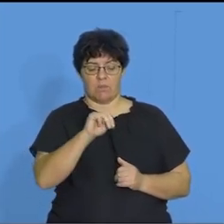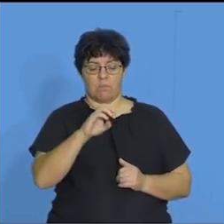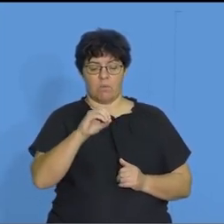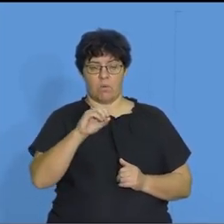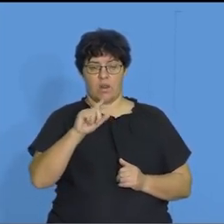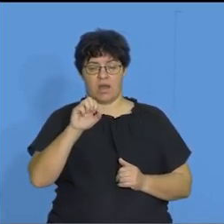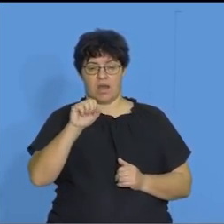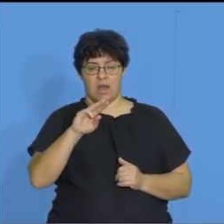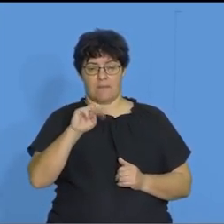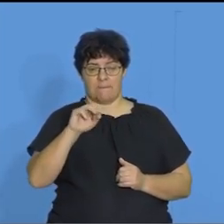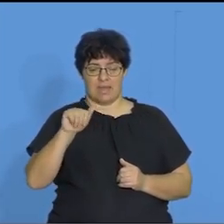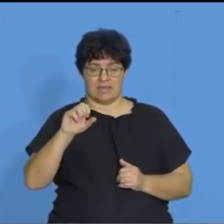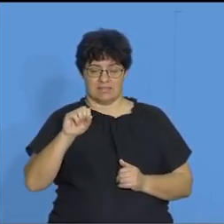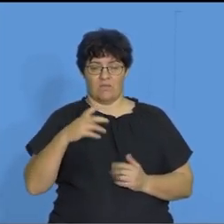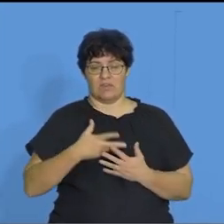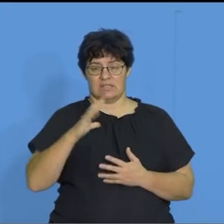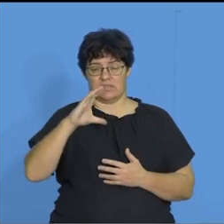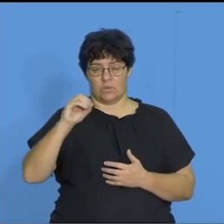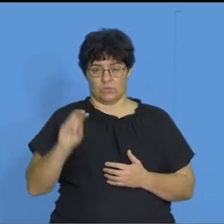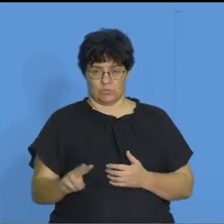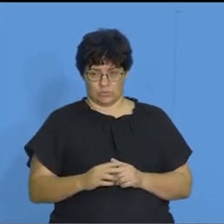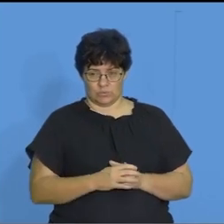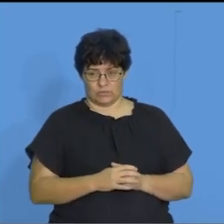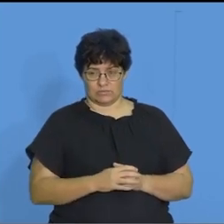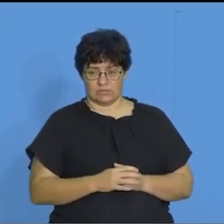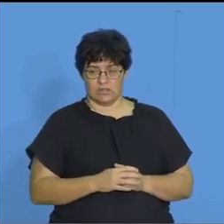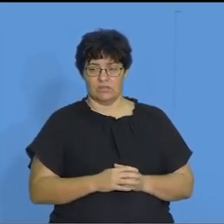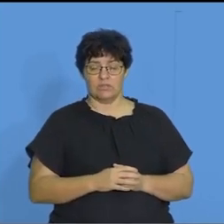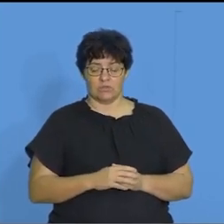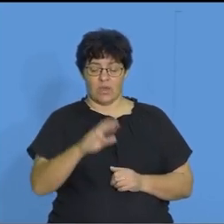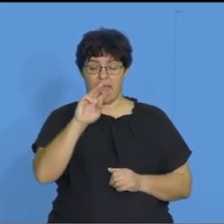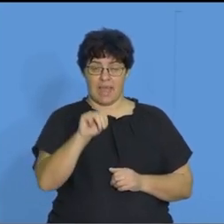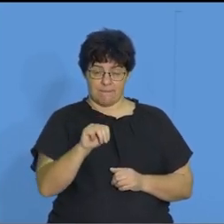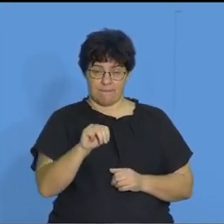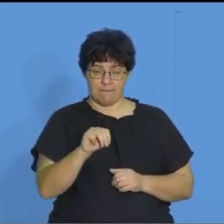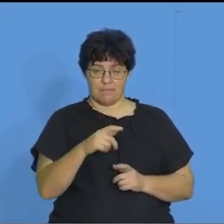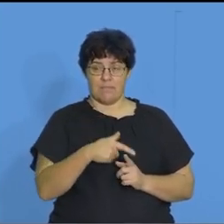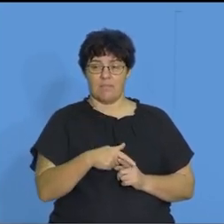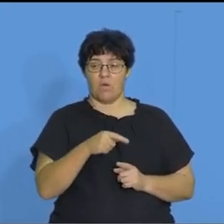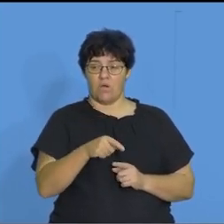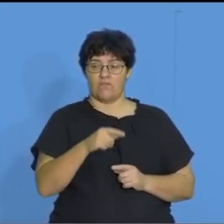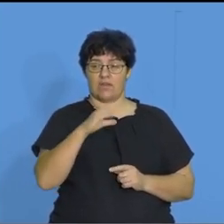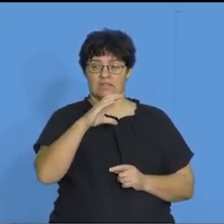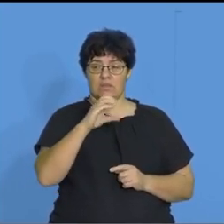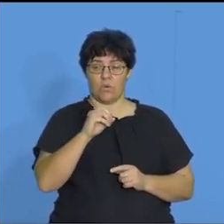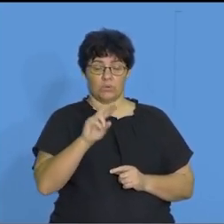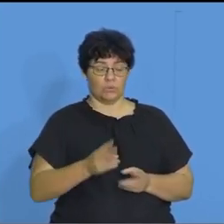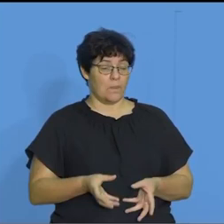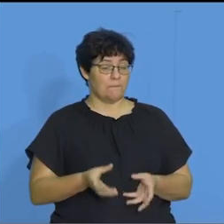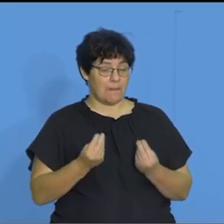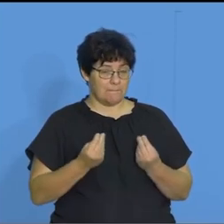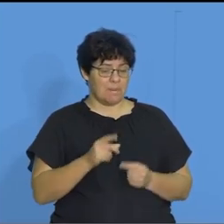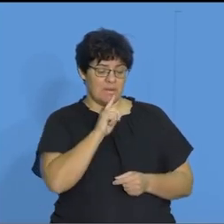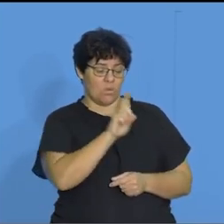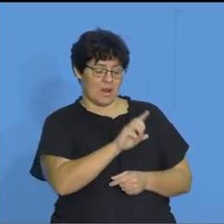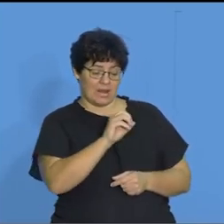That's the molar mass of carbon dioxide. So that's 44. So the mass of carbon dioxide that will be collected, if